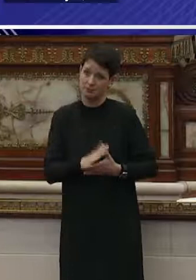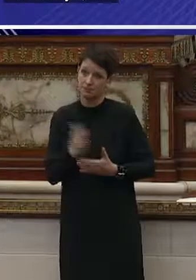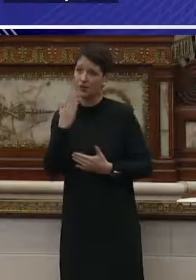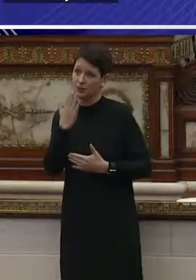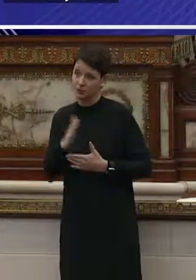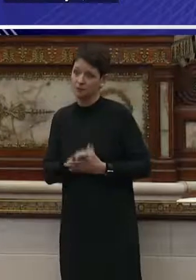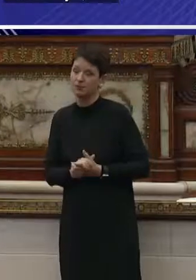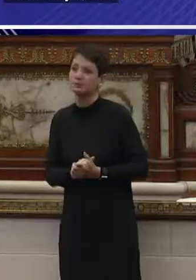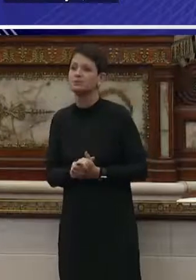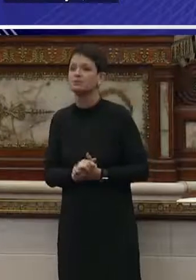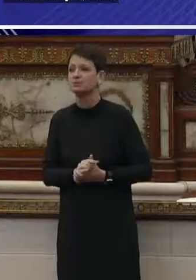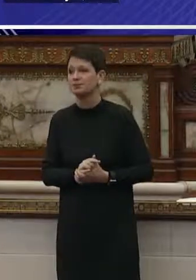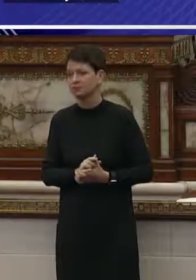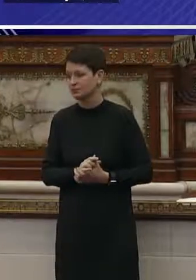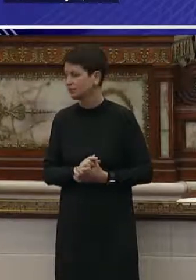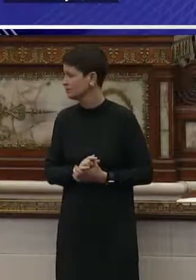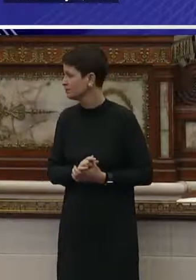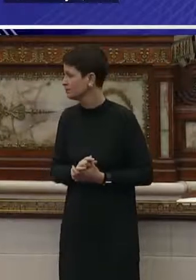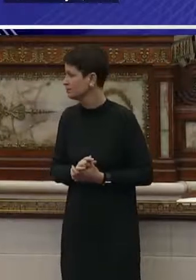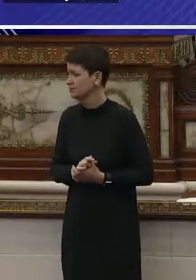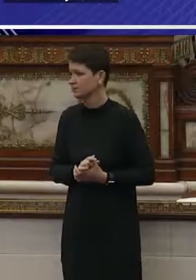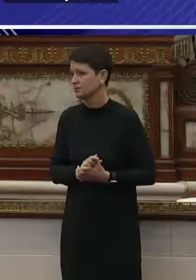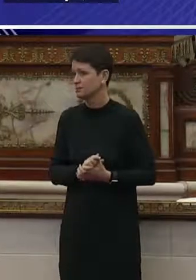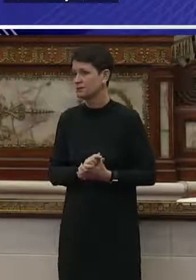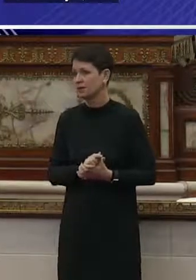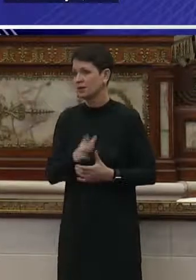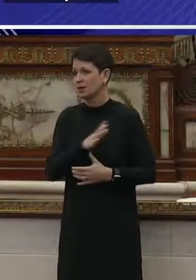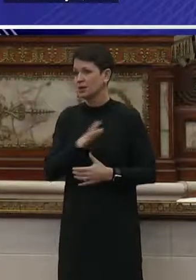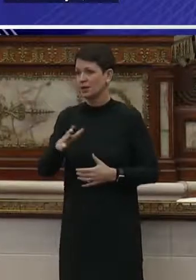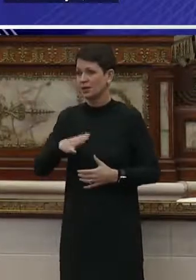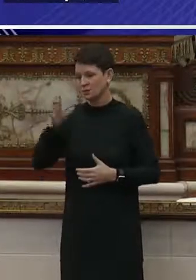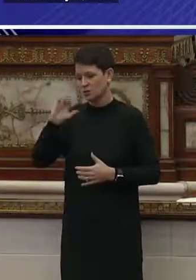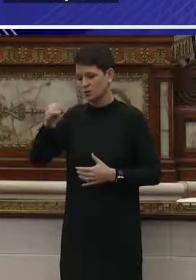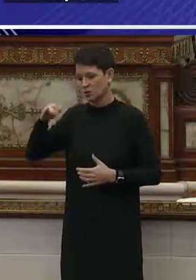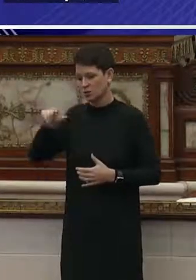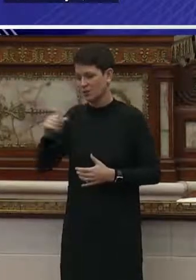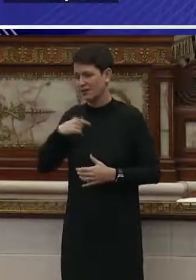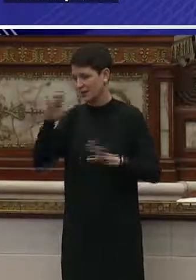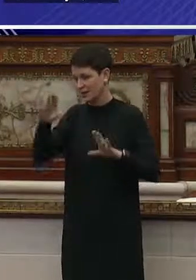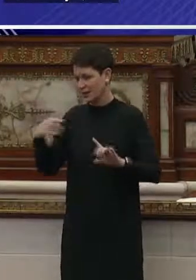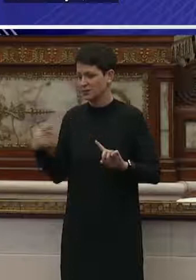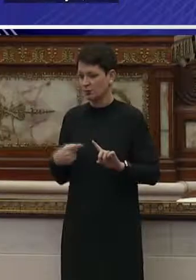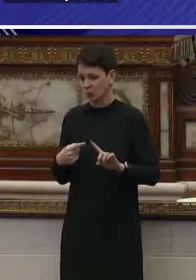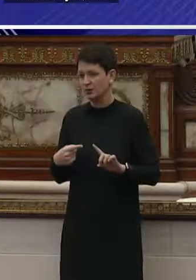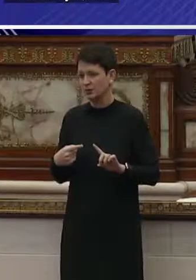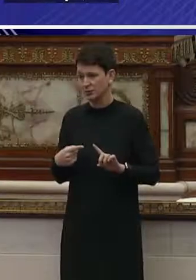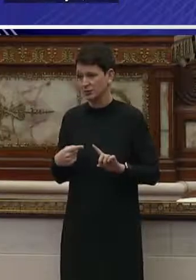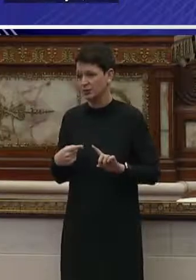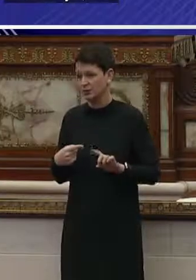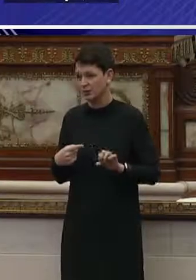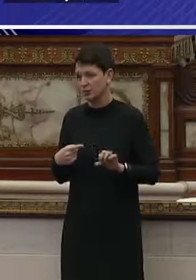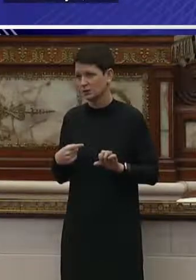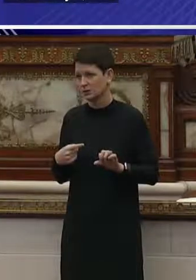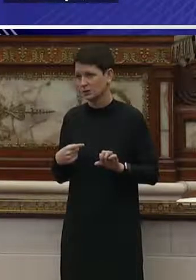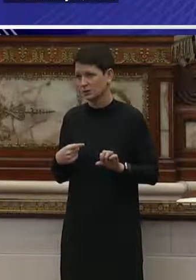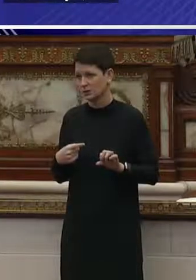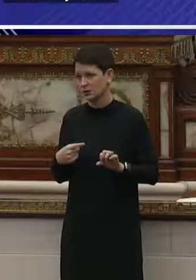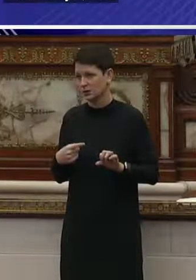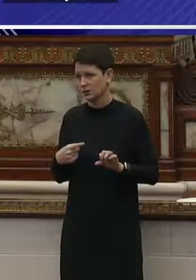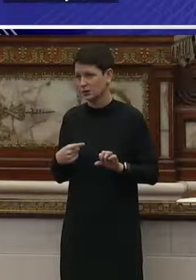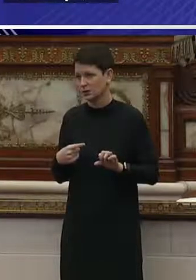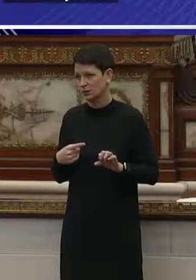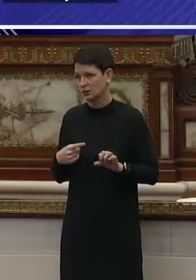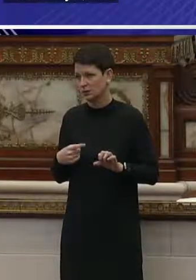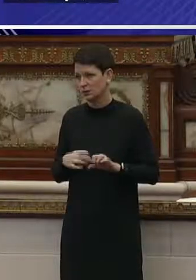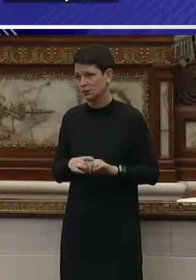you. Mark, I think that's Councilman Squilla. I think that's an excellent point. I think that, the idea